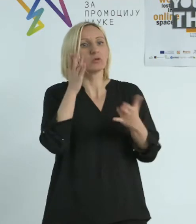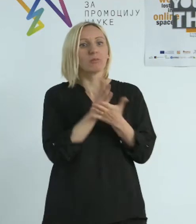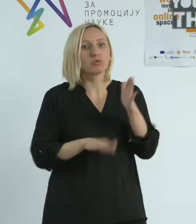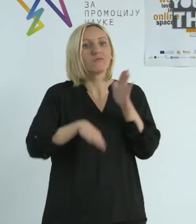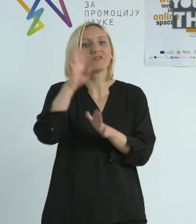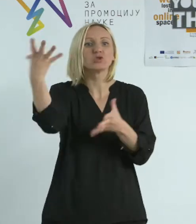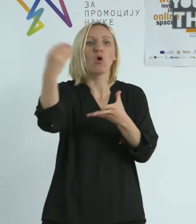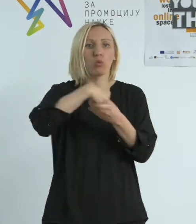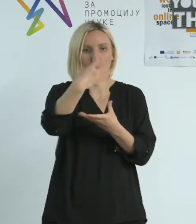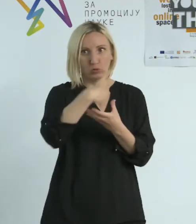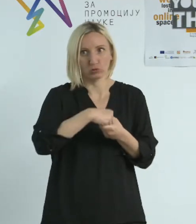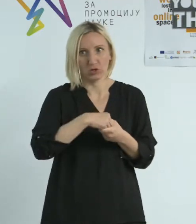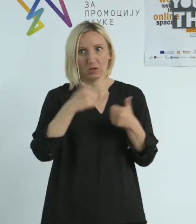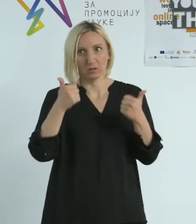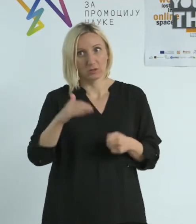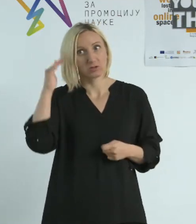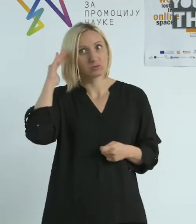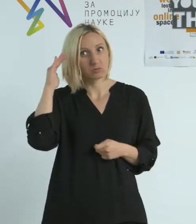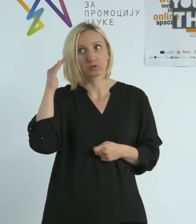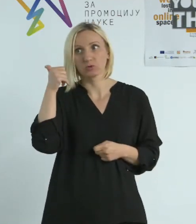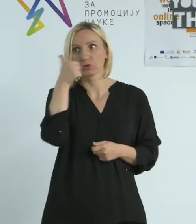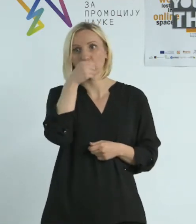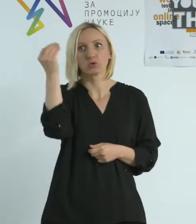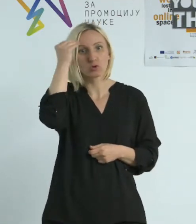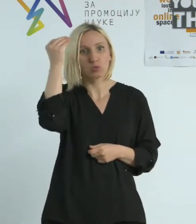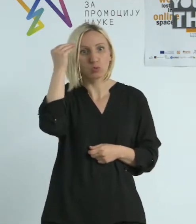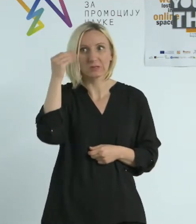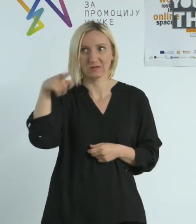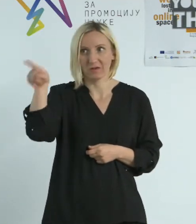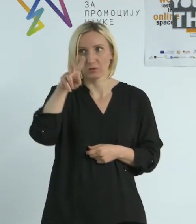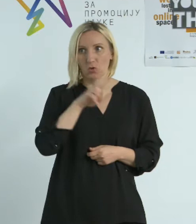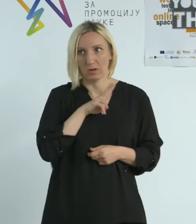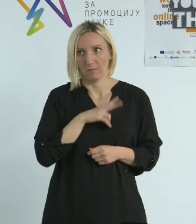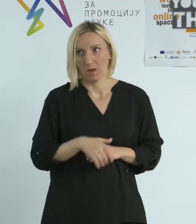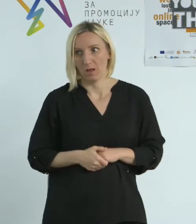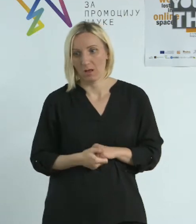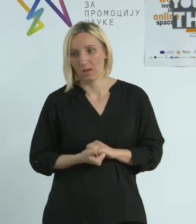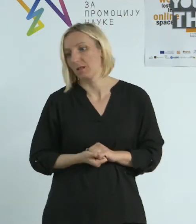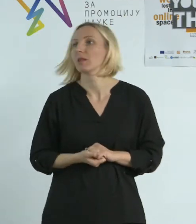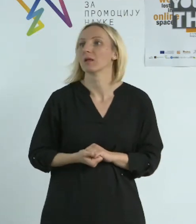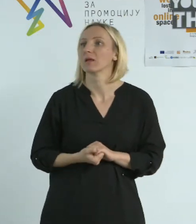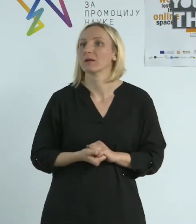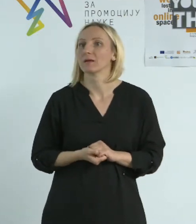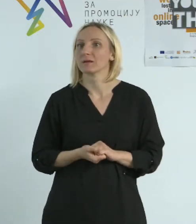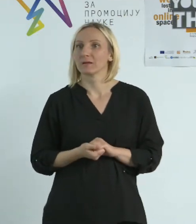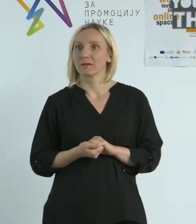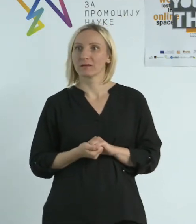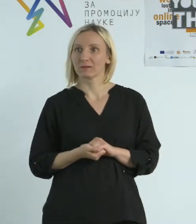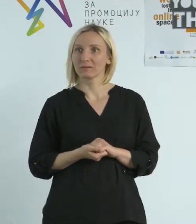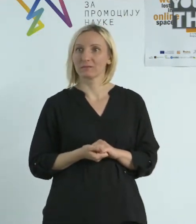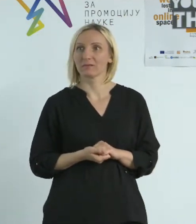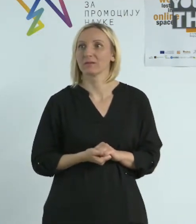will hear what is the experience that they had. Okay, so you will.